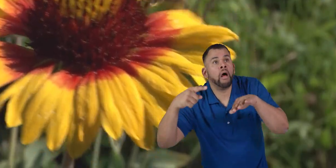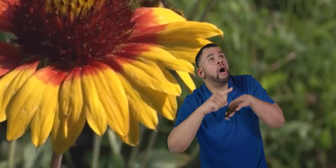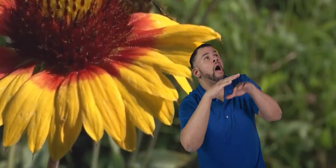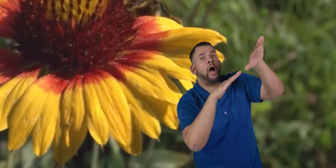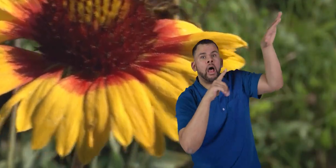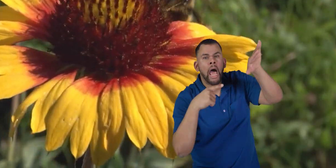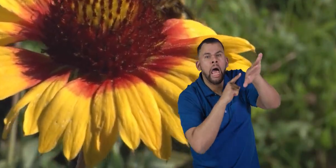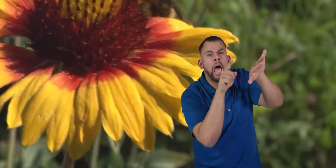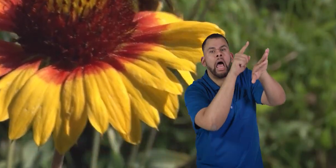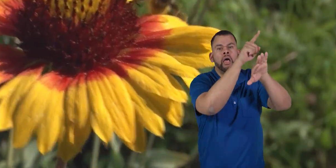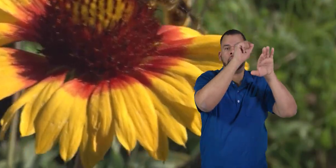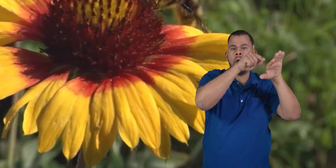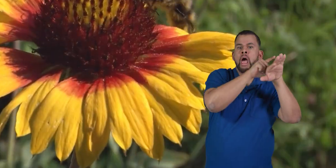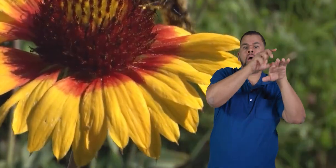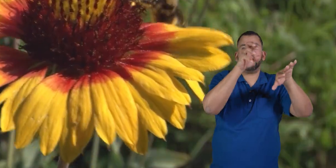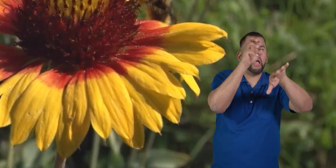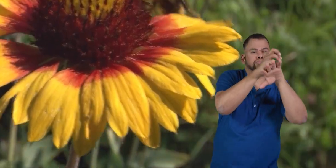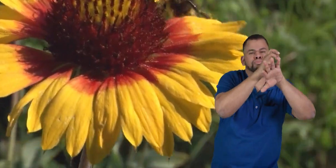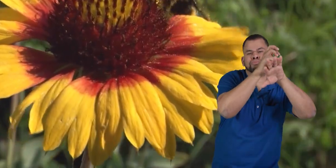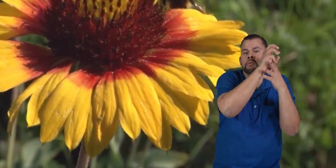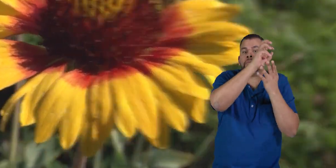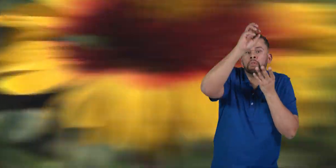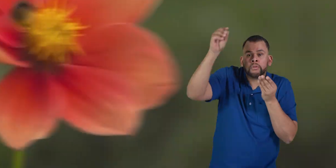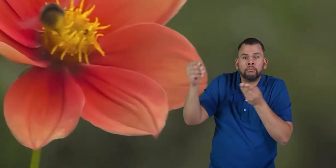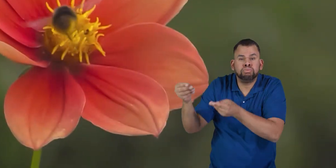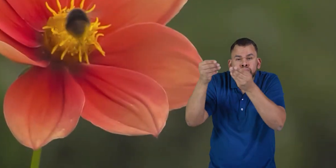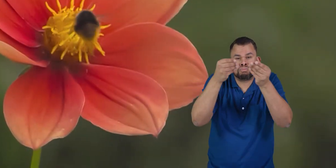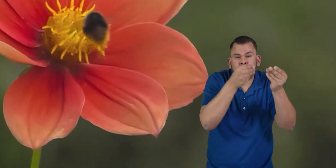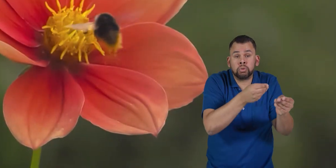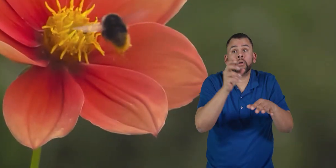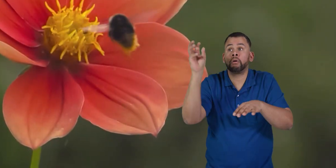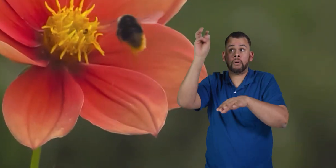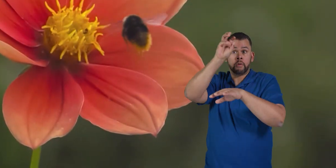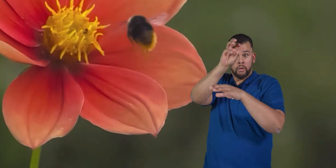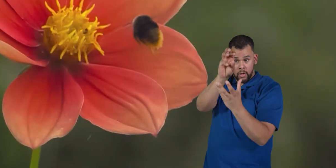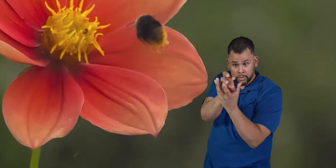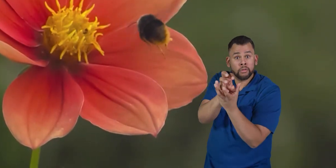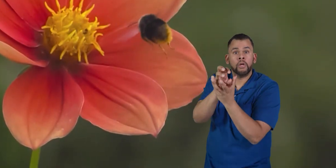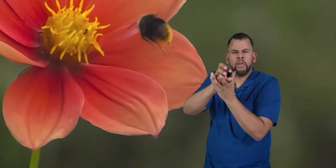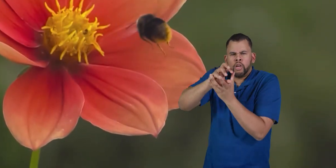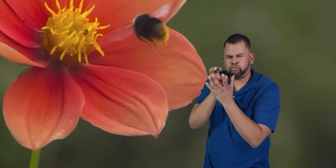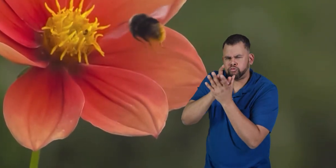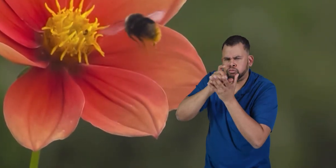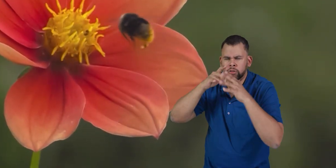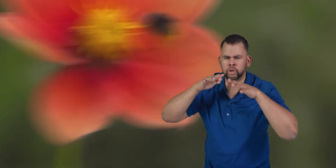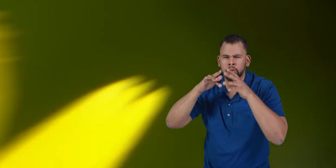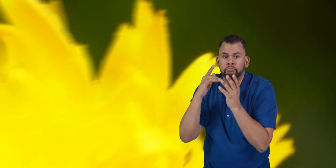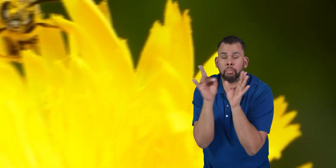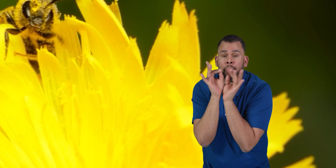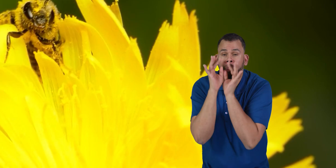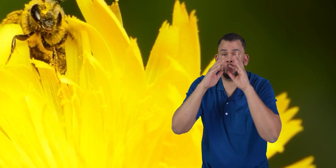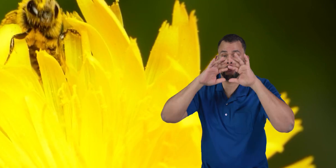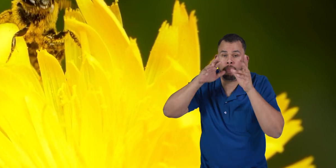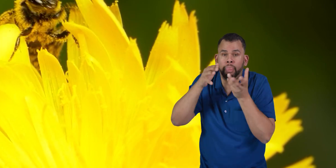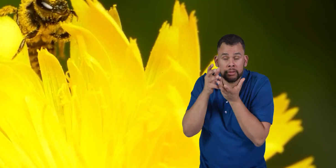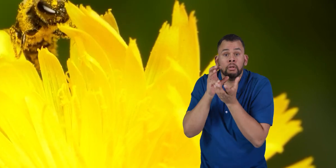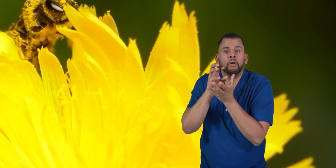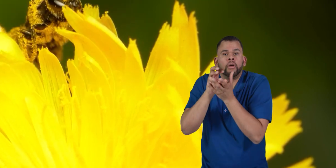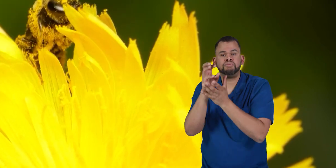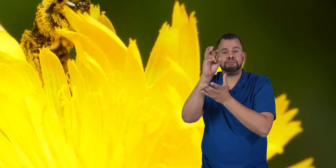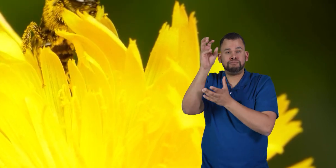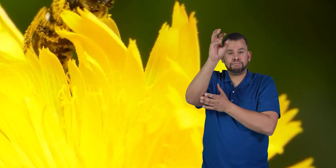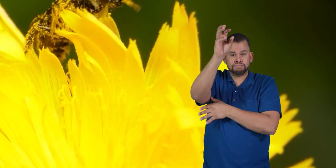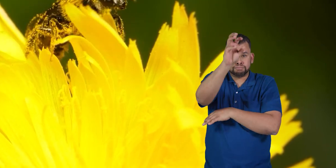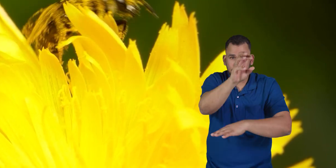makes them excellent pollinators at high elevations bumble bees buzz and pollinate this involves